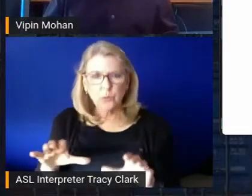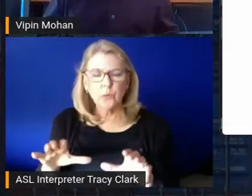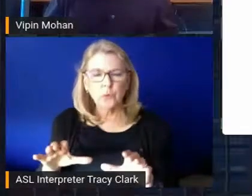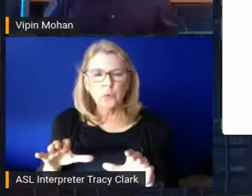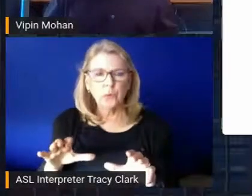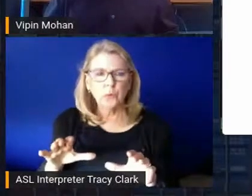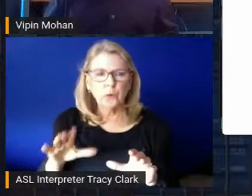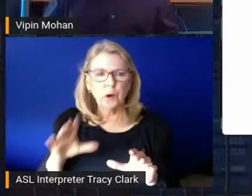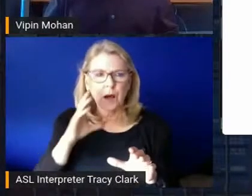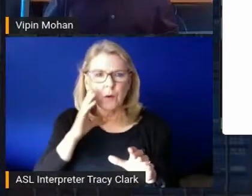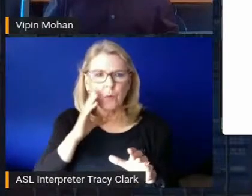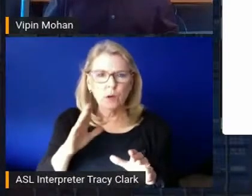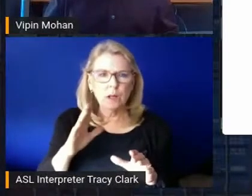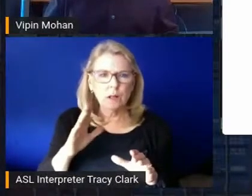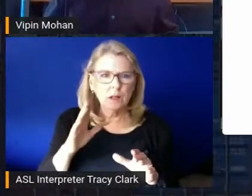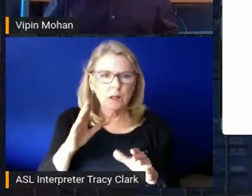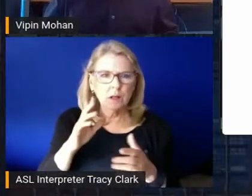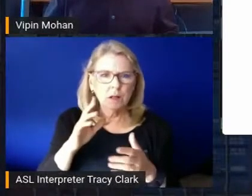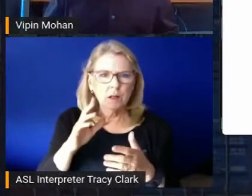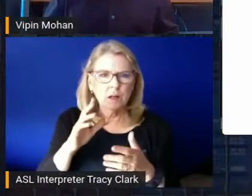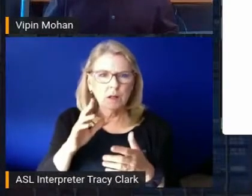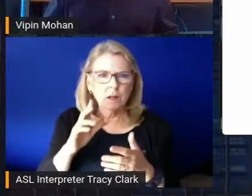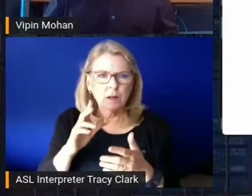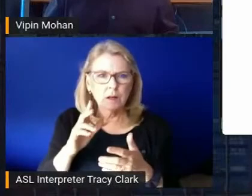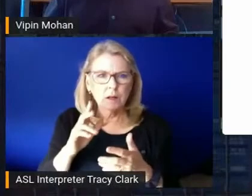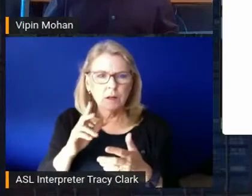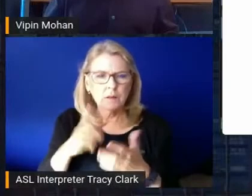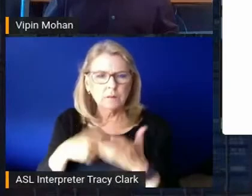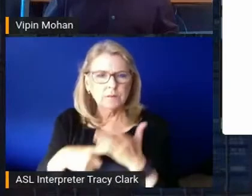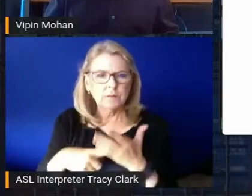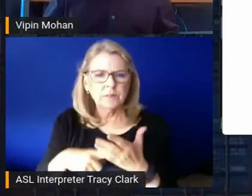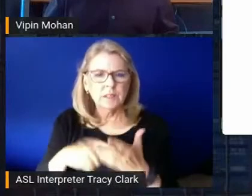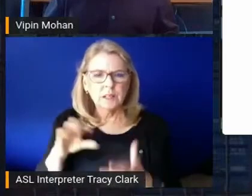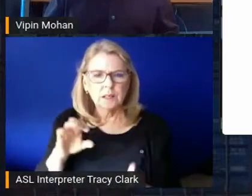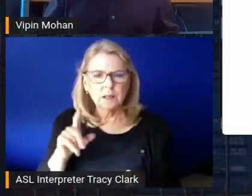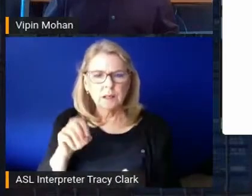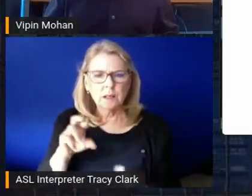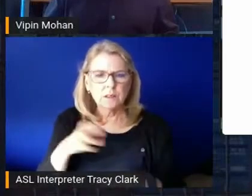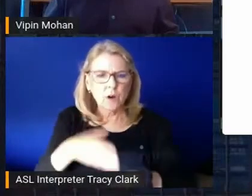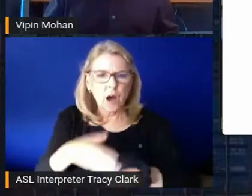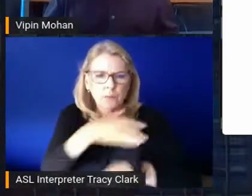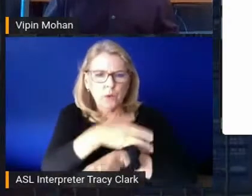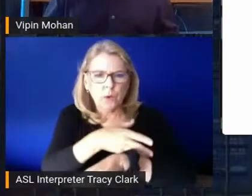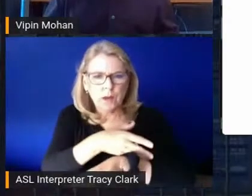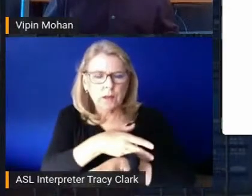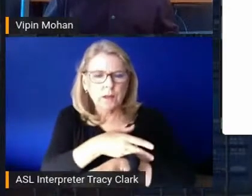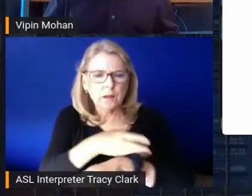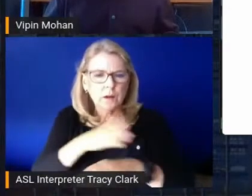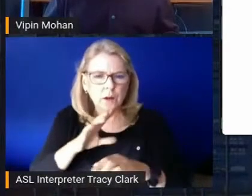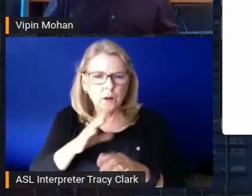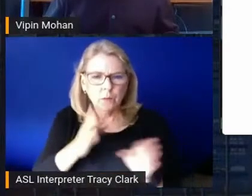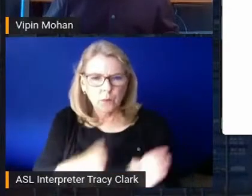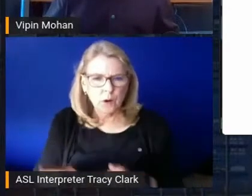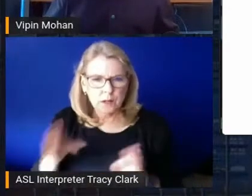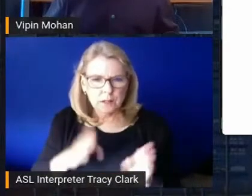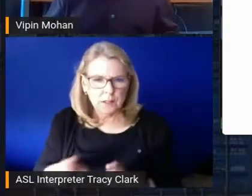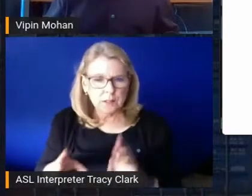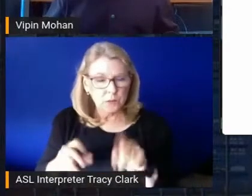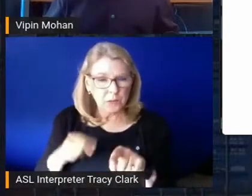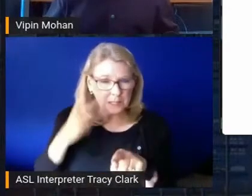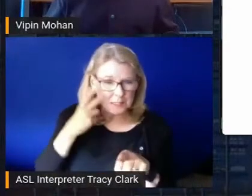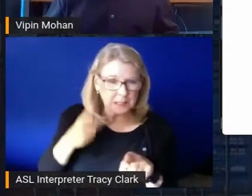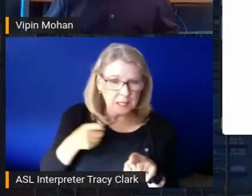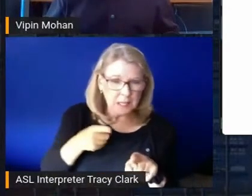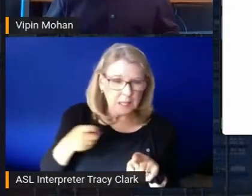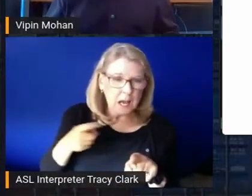I'm gonna kick off the cluster upgrade process using the CLI. So down below in the window over here, I'm